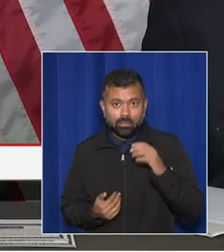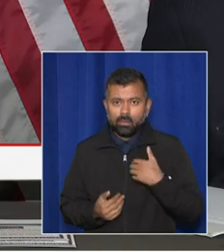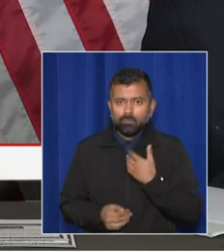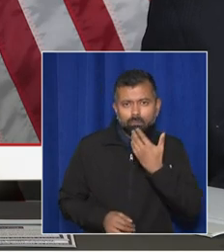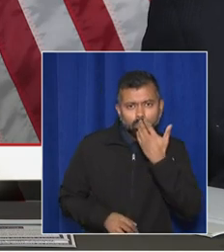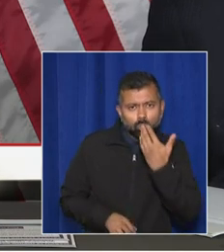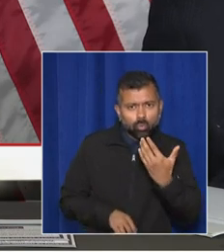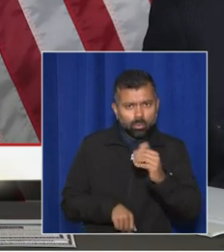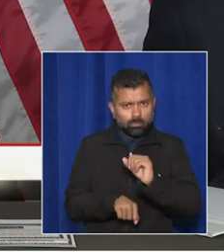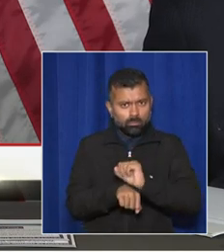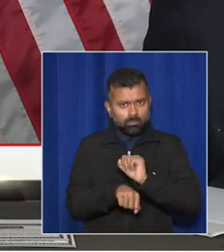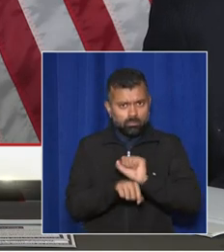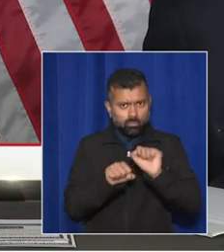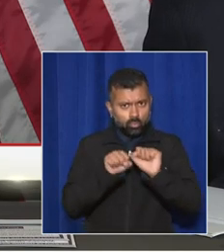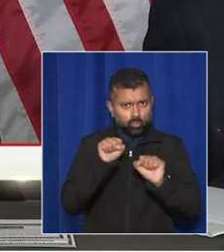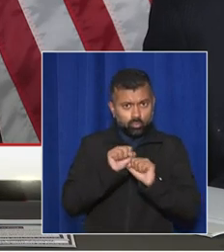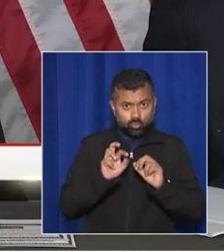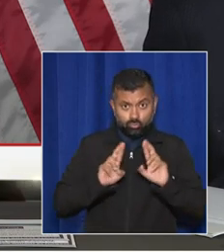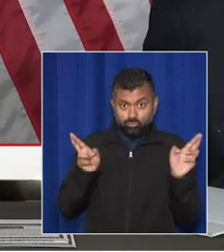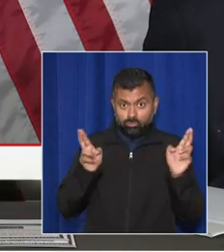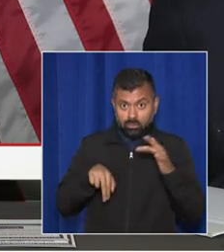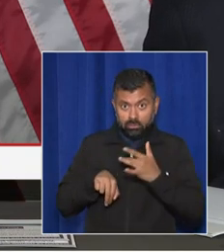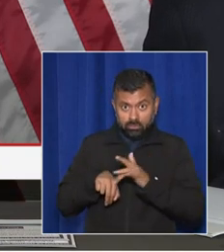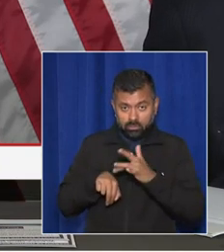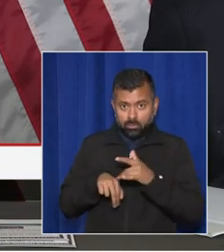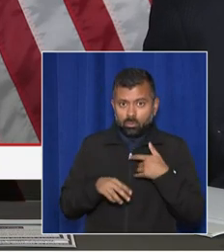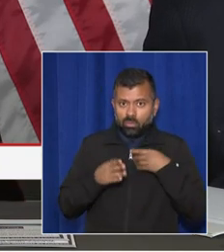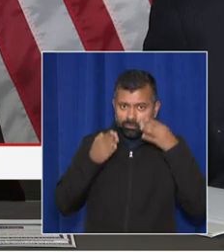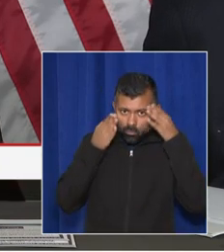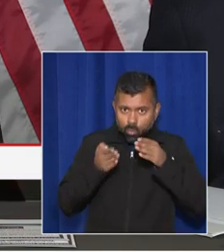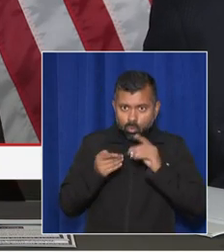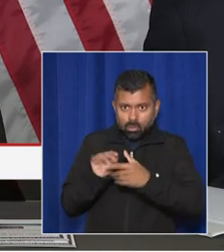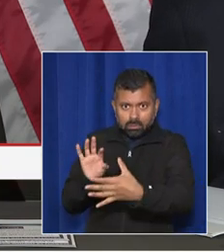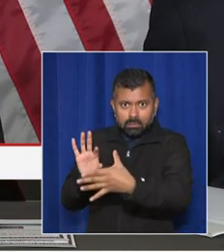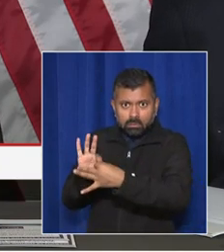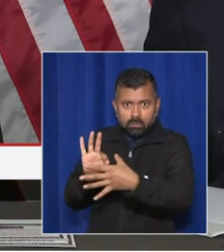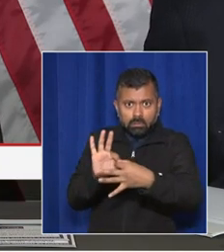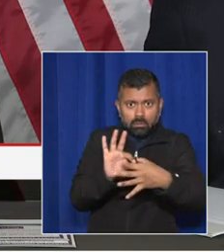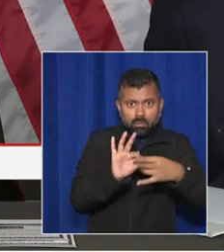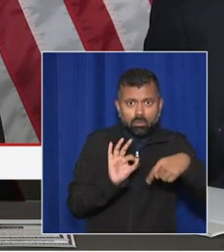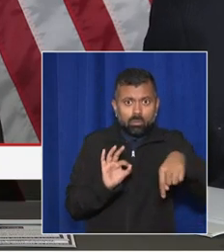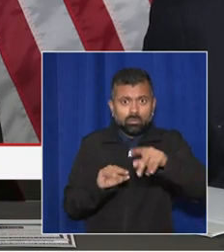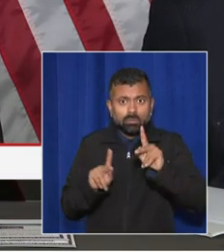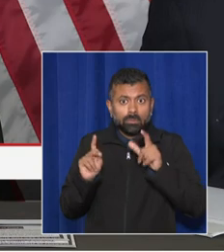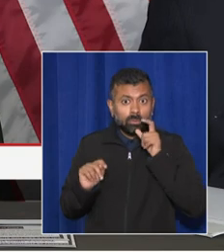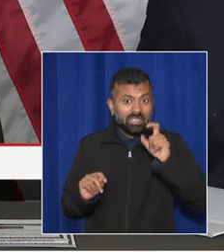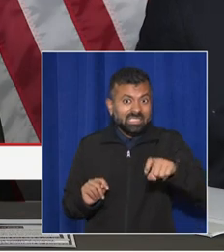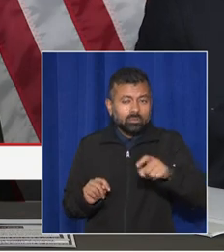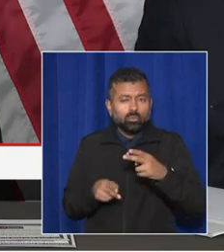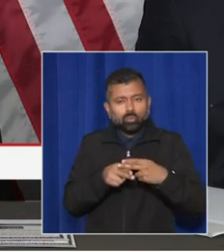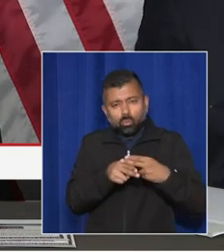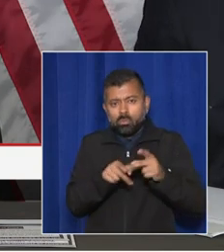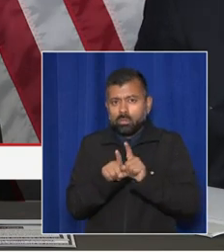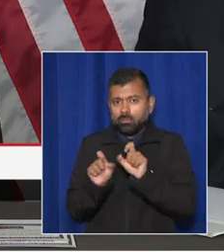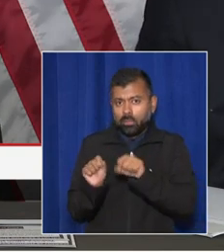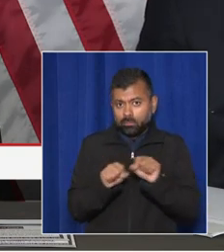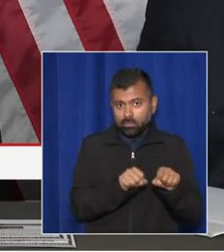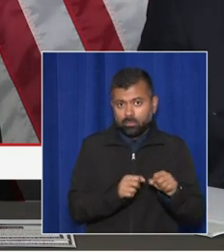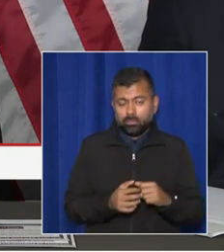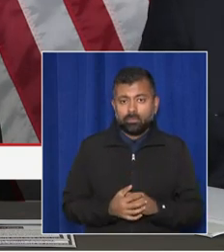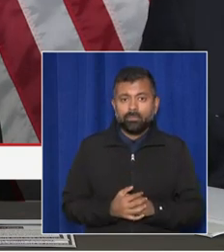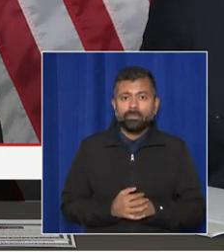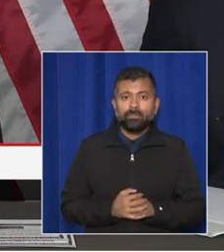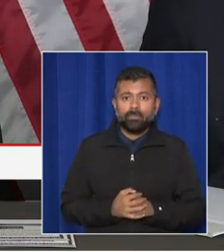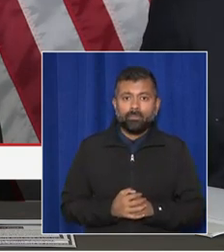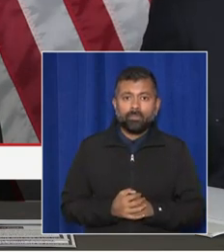people to employment as soon as possible. Now, we have and we will continue to be very interested in our small